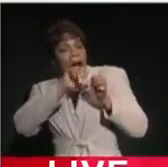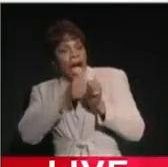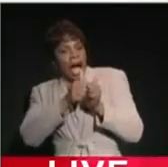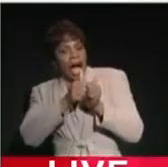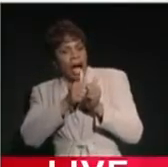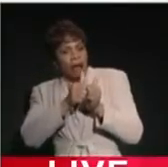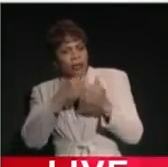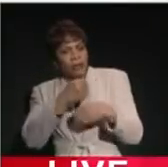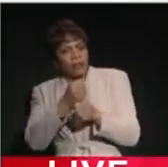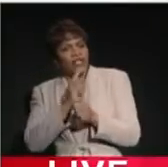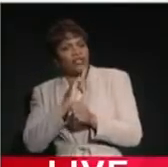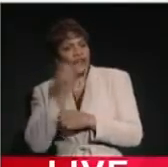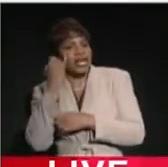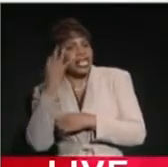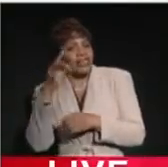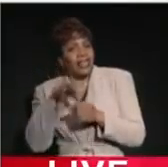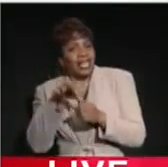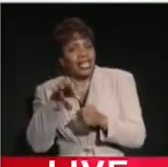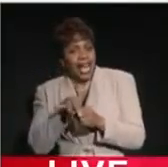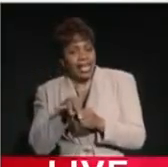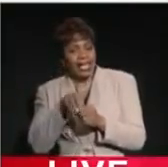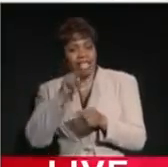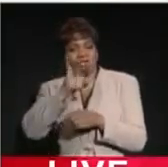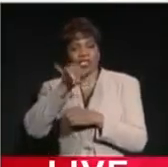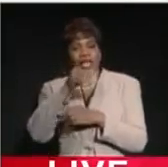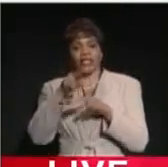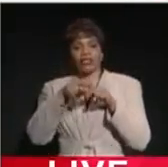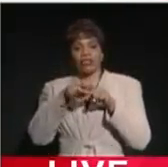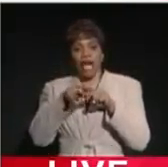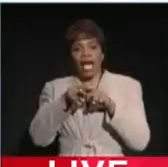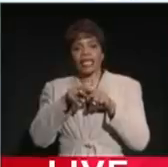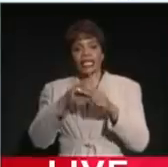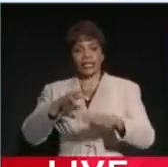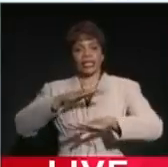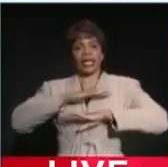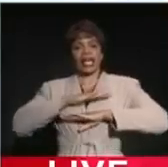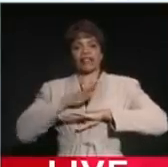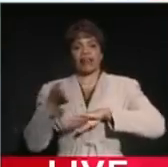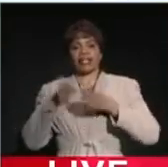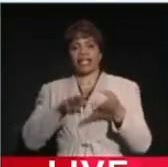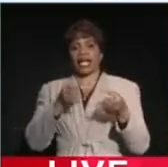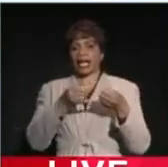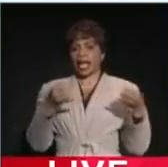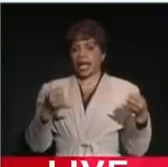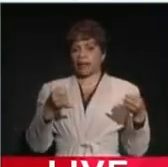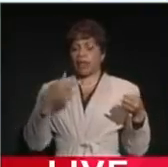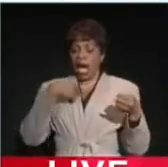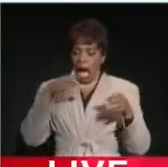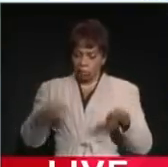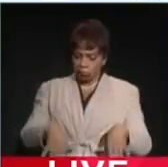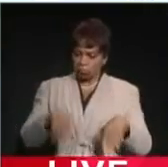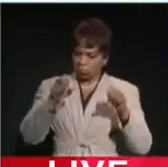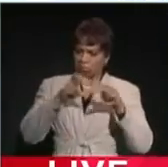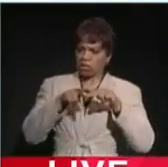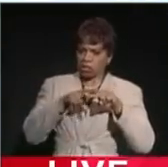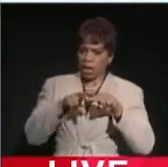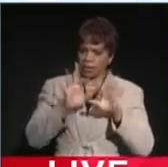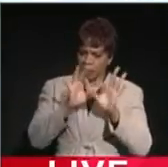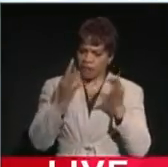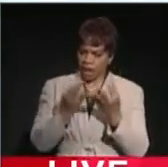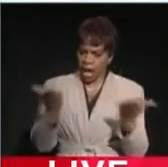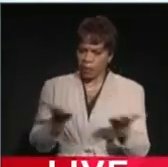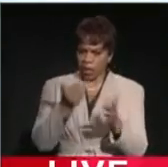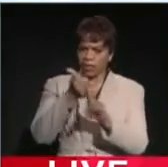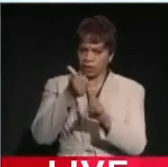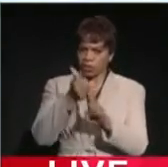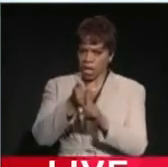are elected, that NJ Transit can meet this deadline? First of all, I take NJ Transit, and my family who's here take it all the time, number one.